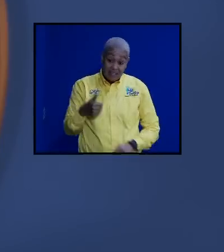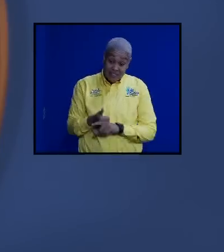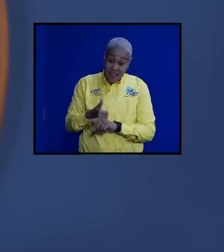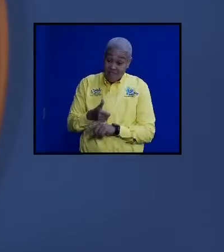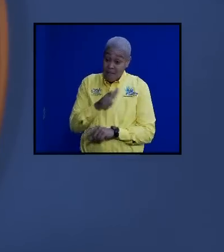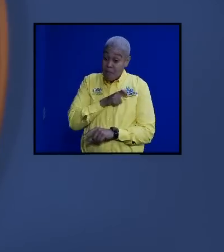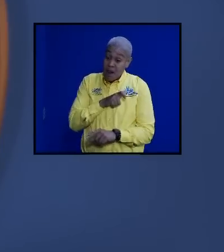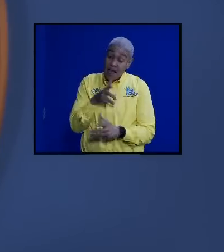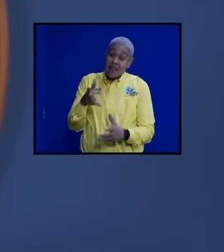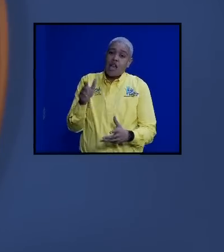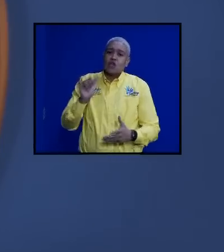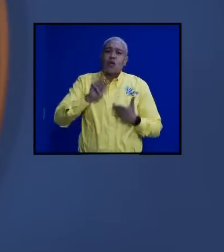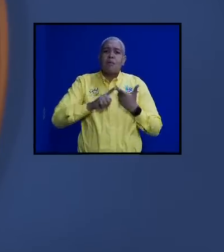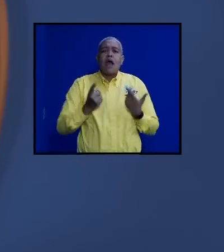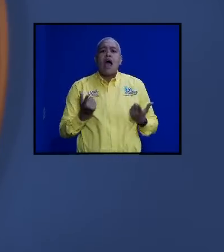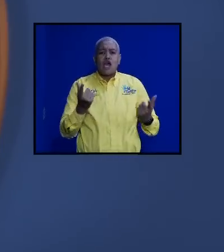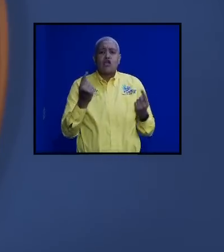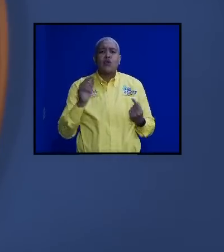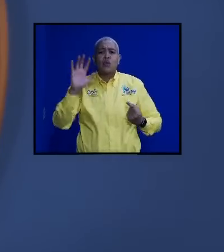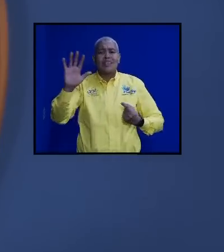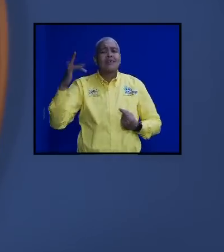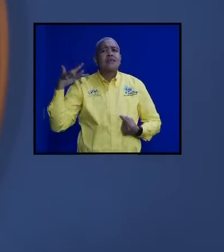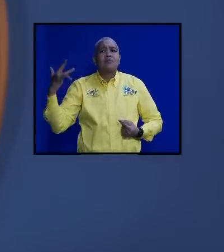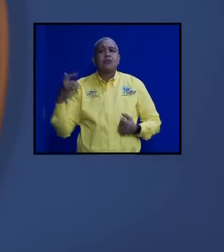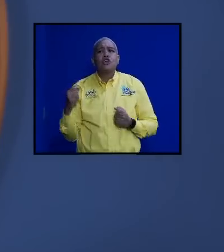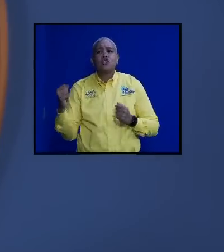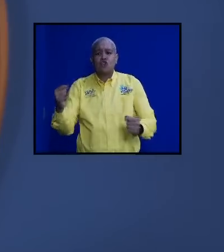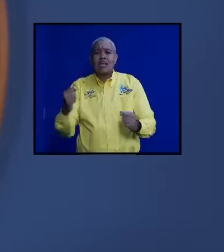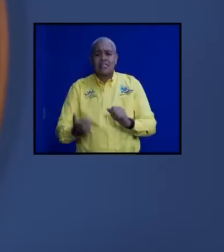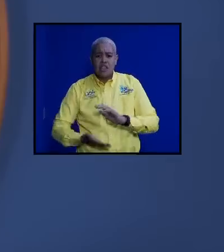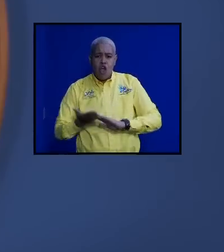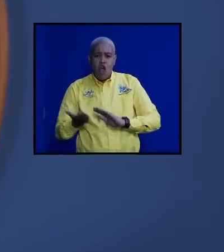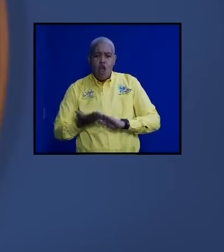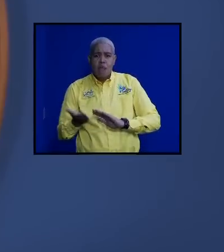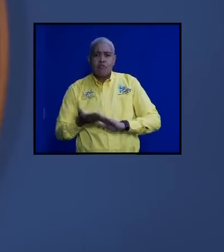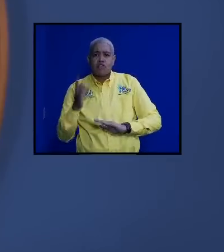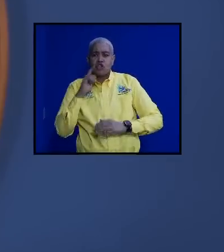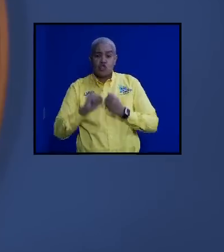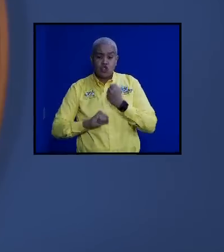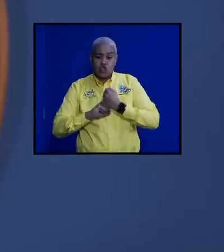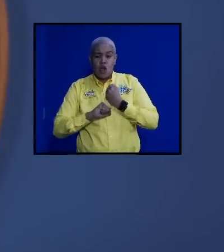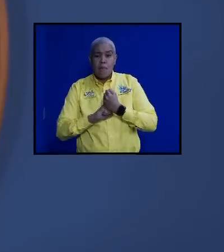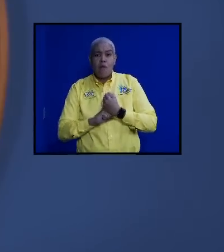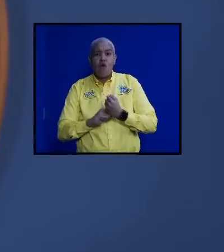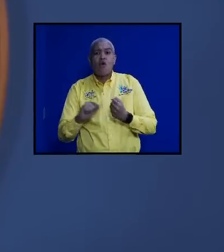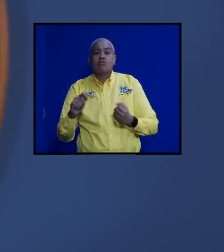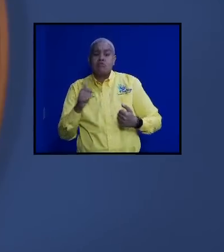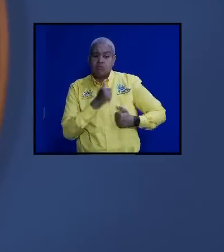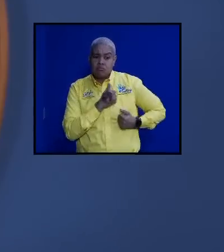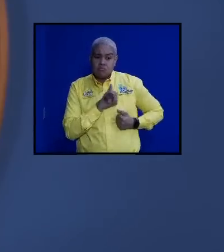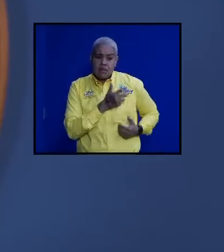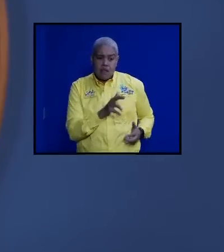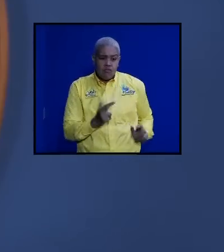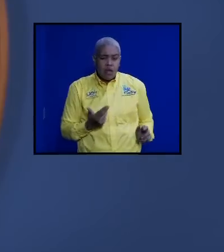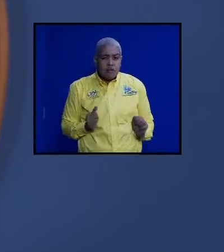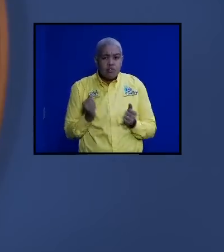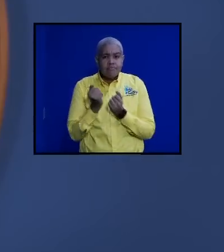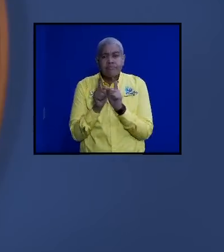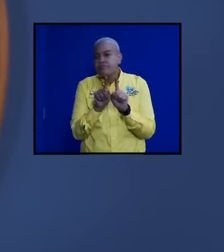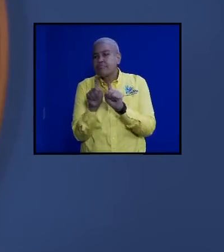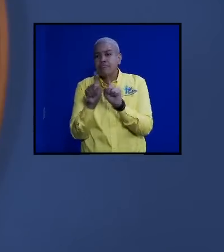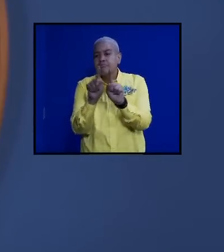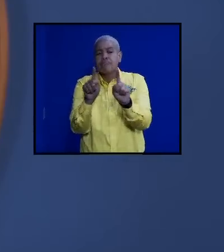there also conducting its strategic operations to support security, oftentimes